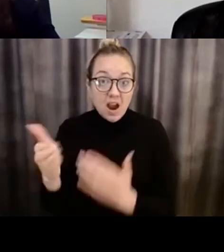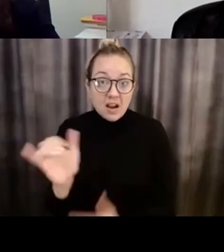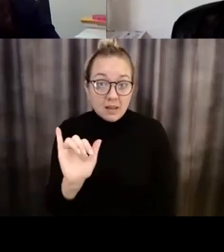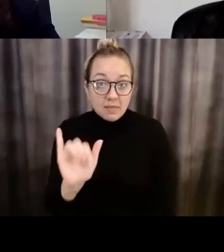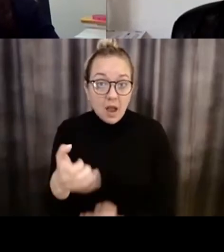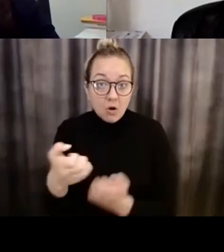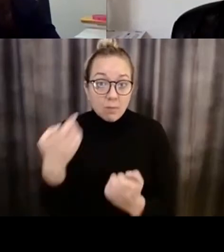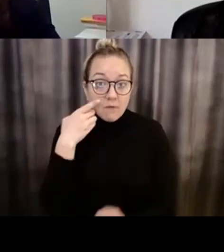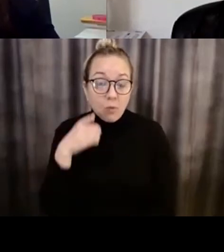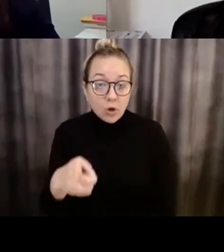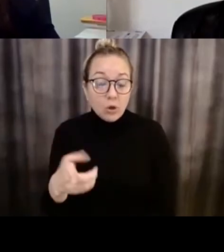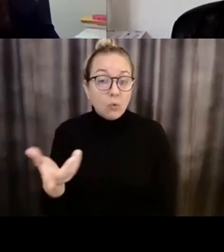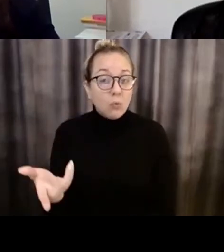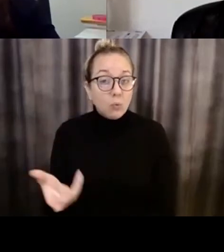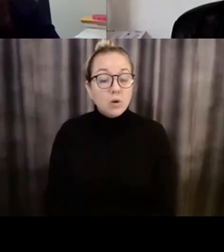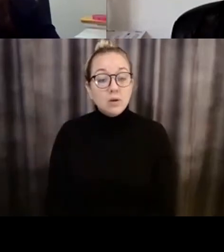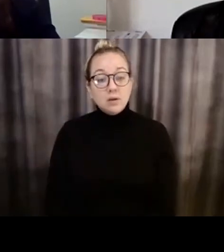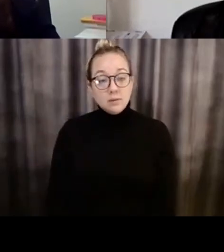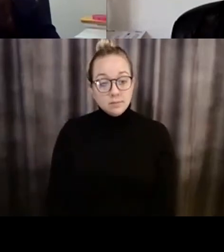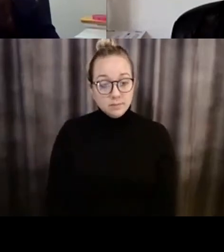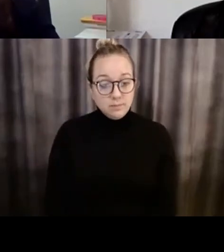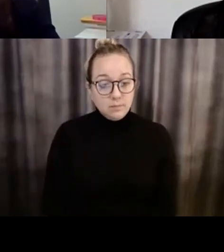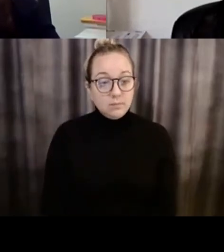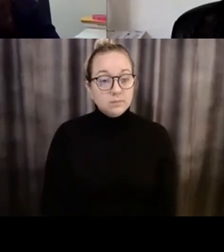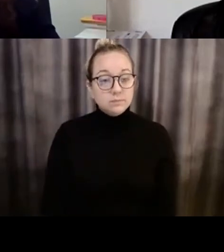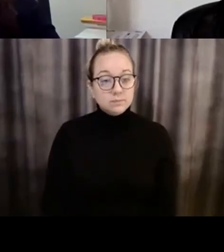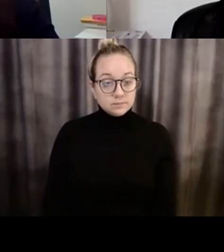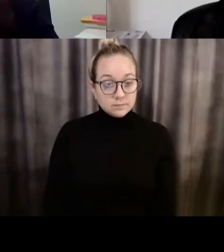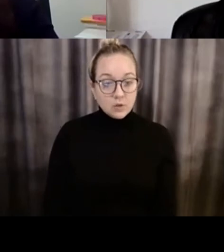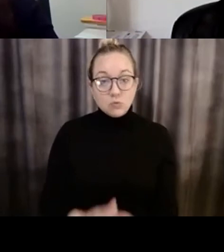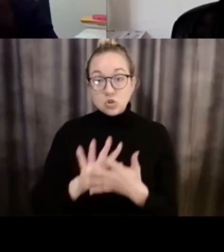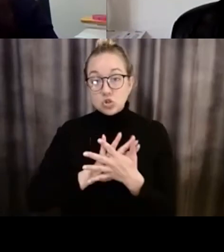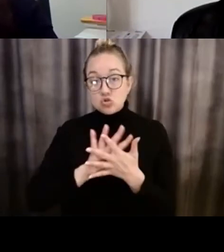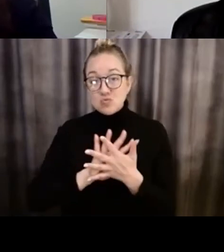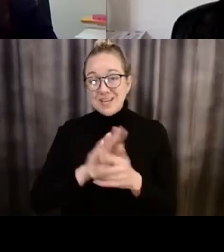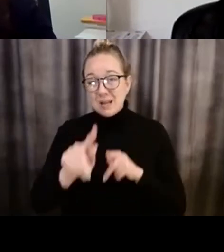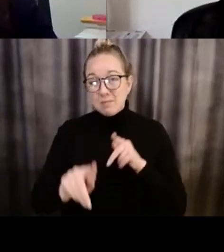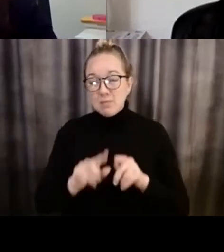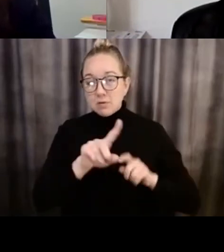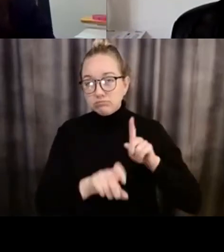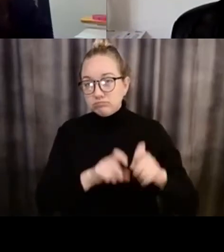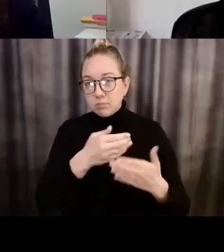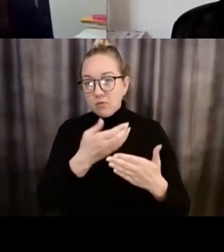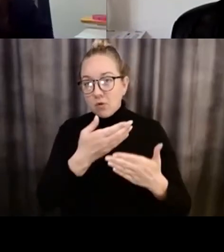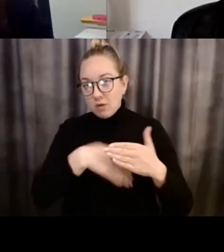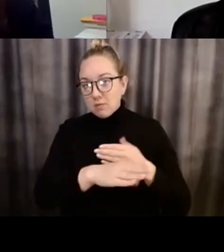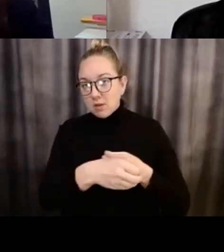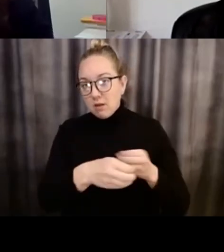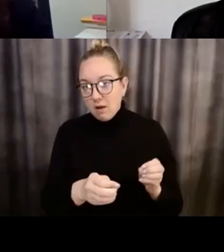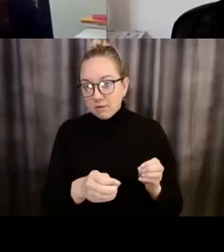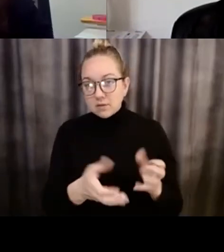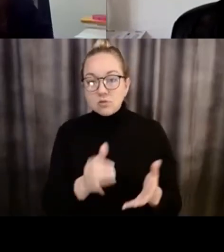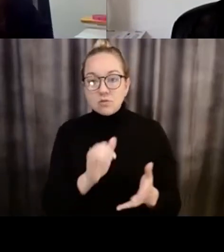those things? You know, are they, you know, screening people before they come in? Having those conversations,